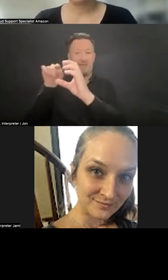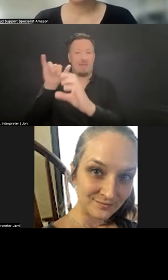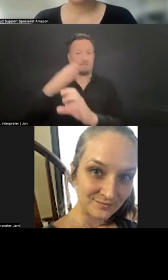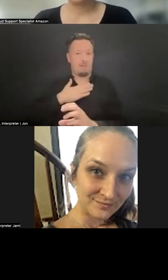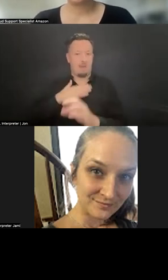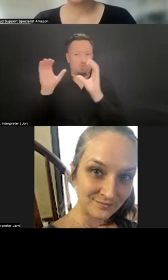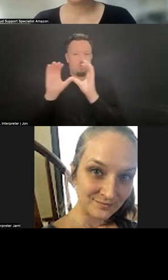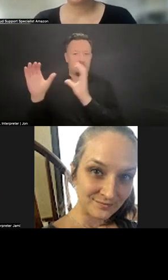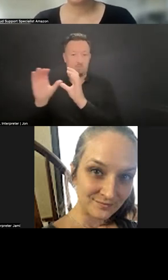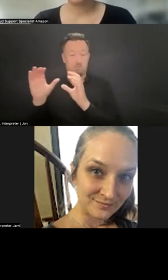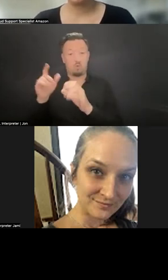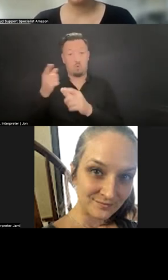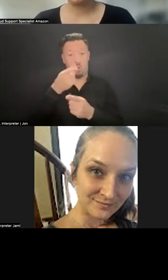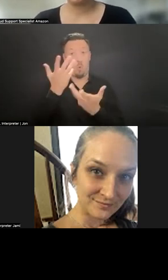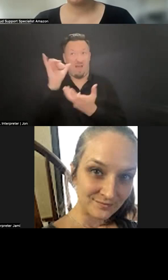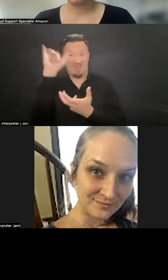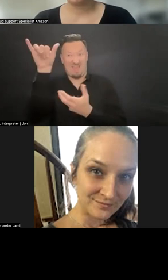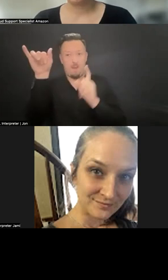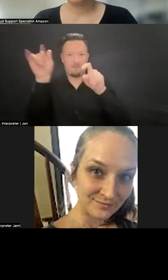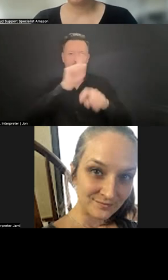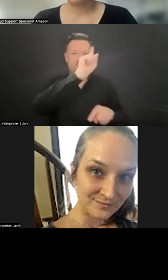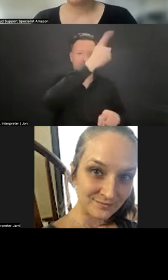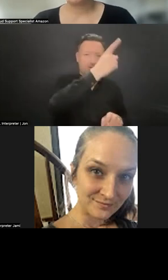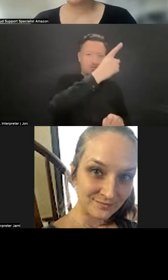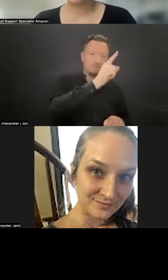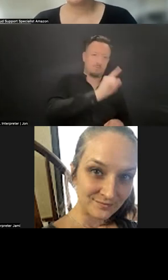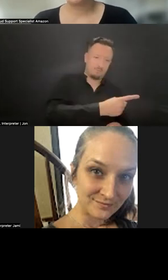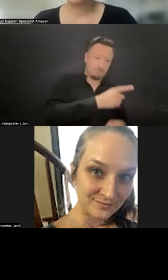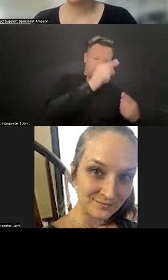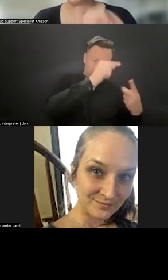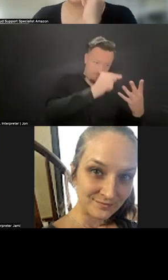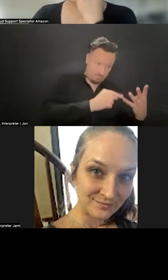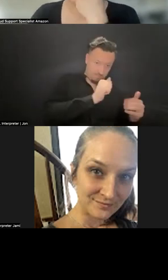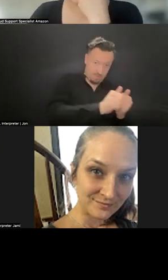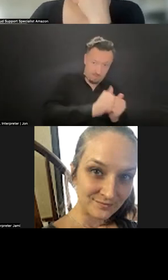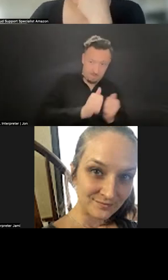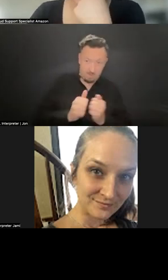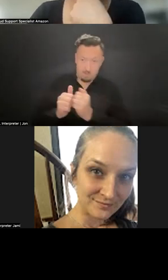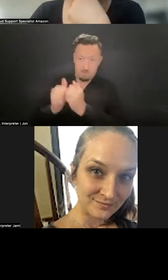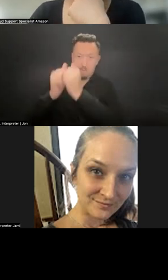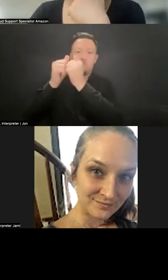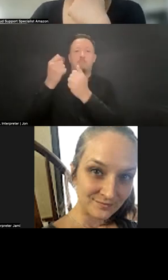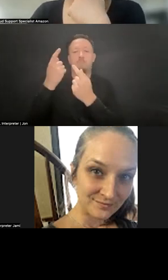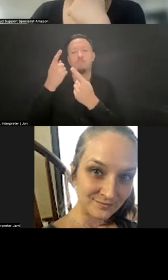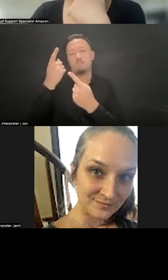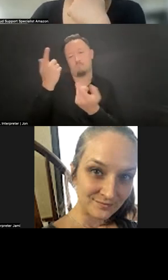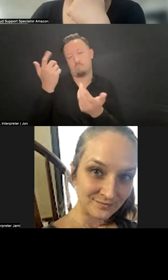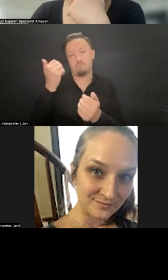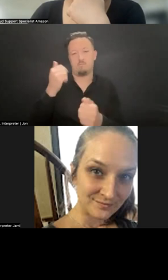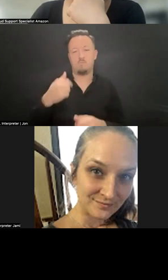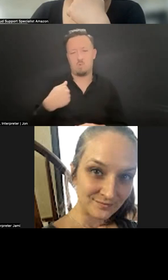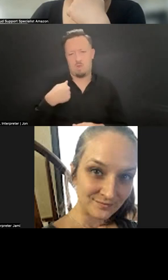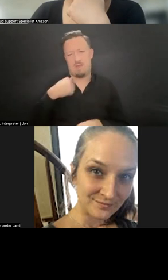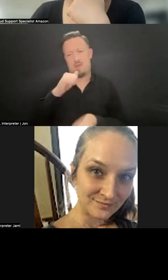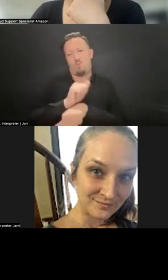course, you got to understand everything else. So I just go right to the top and certified in them. And I worked in the